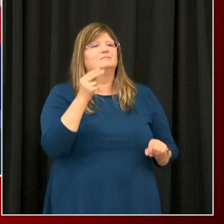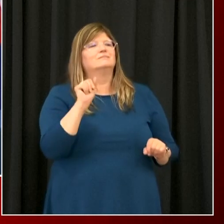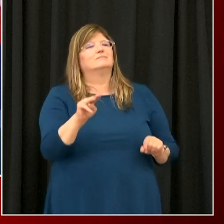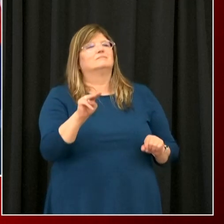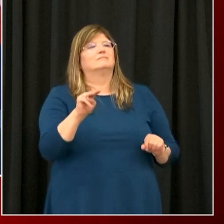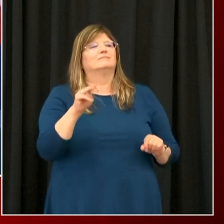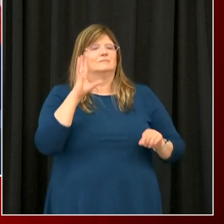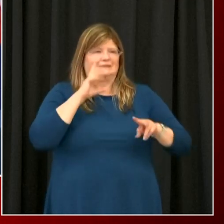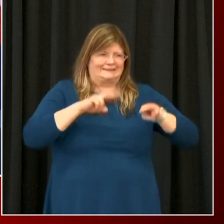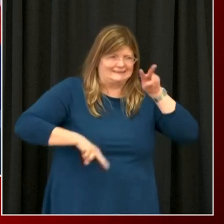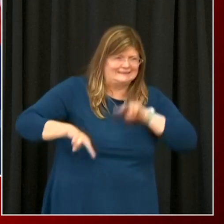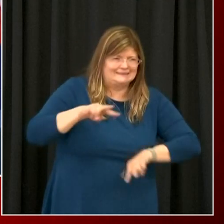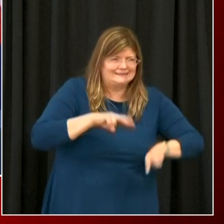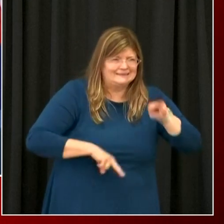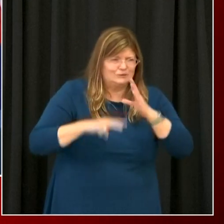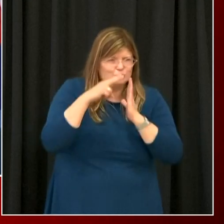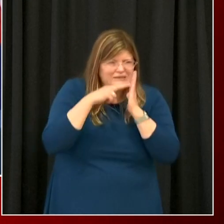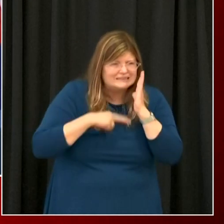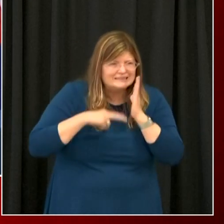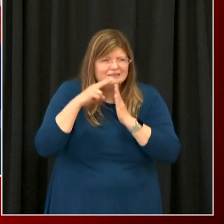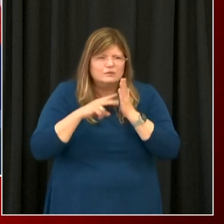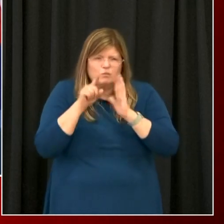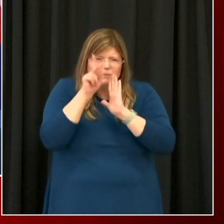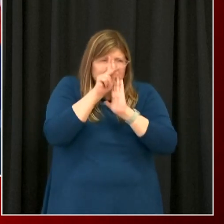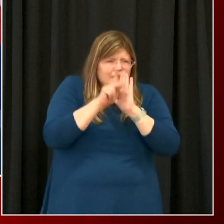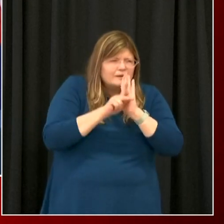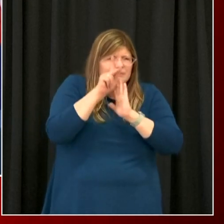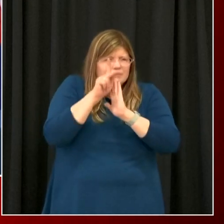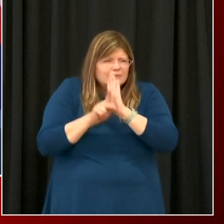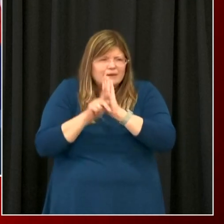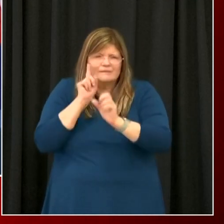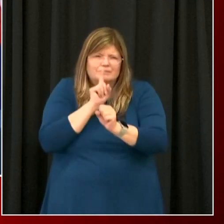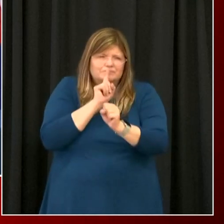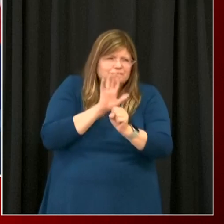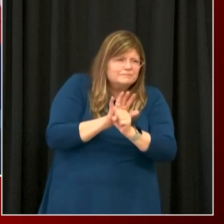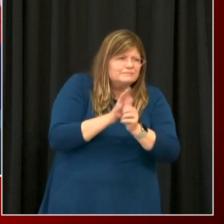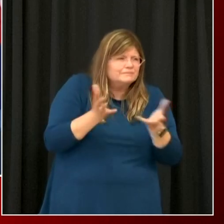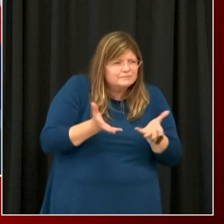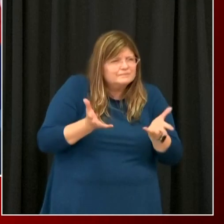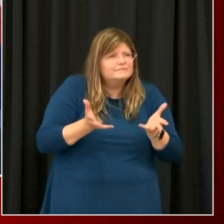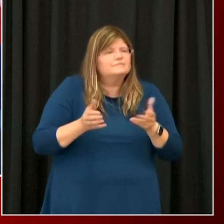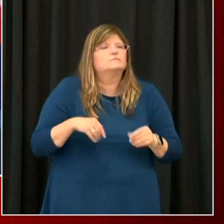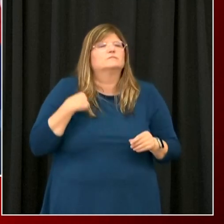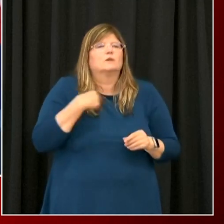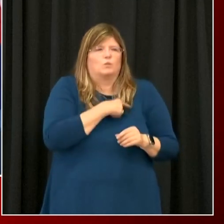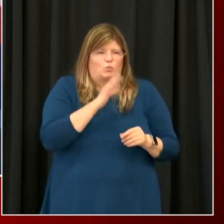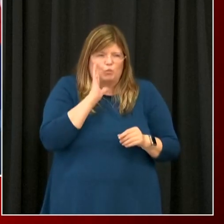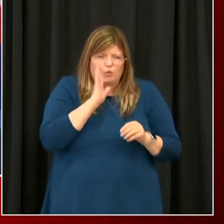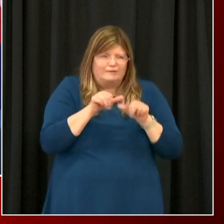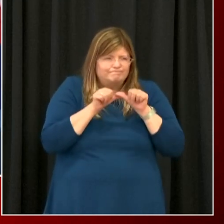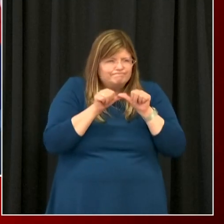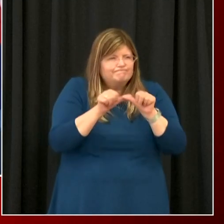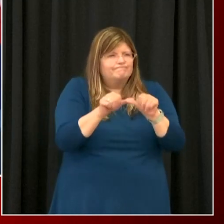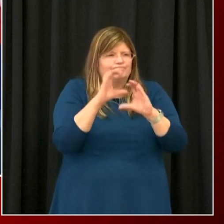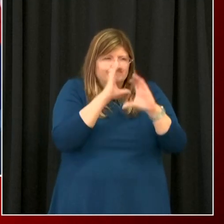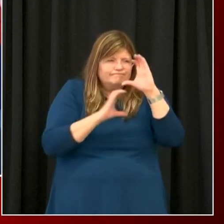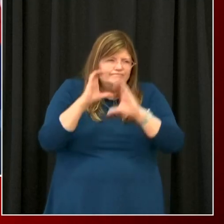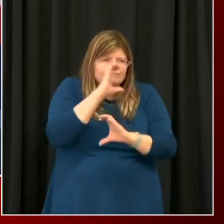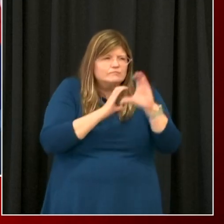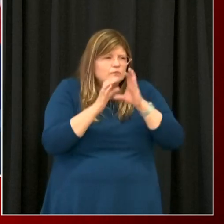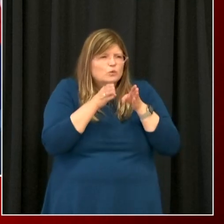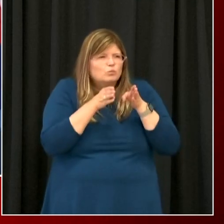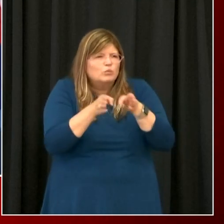of the tenets of that pledge, and we will continue to look for ways to make sure